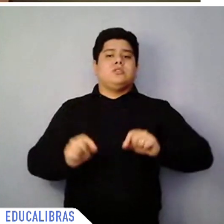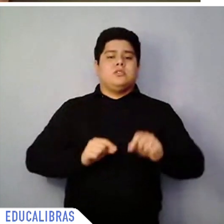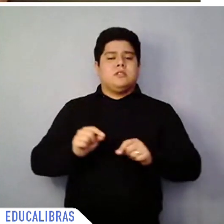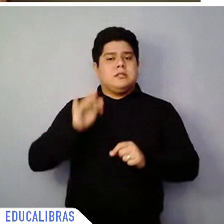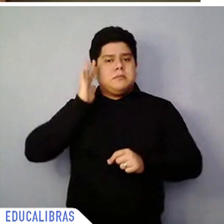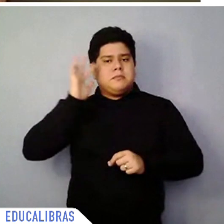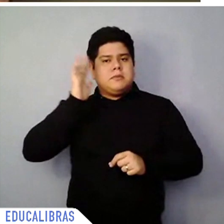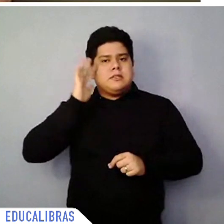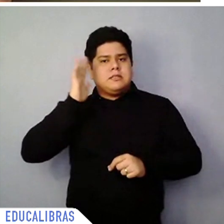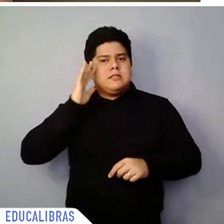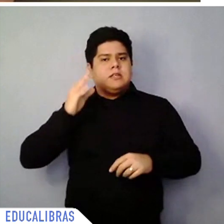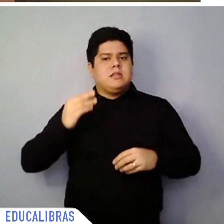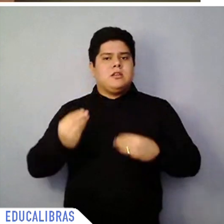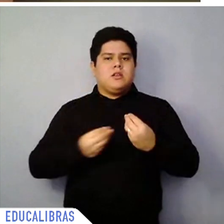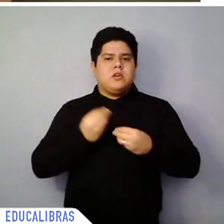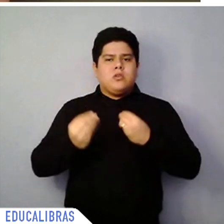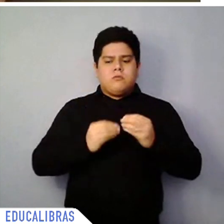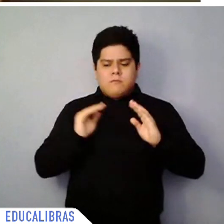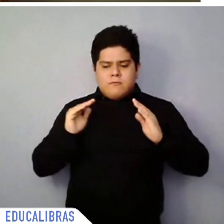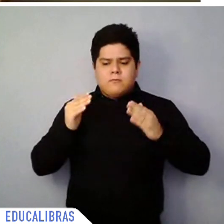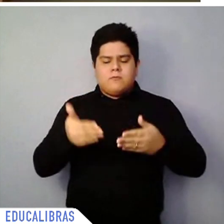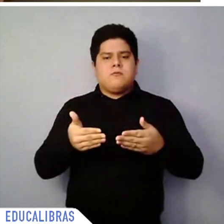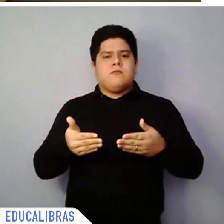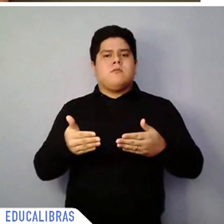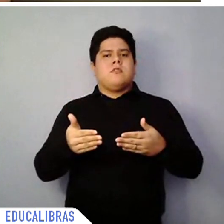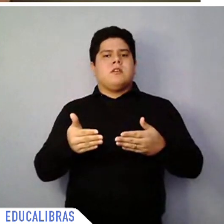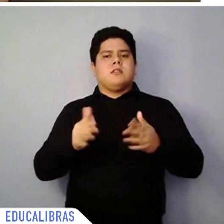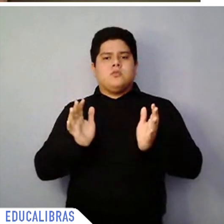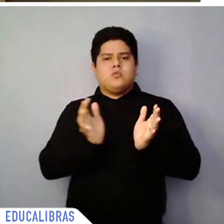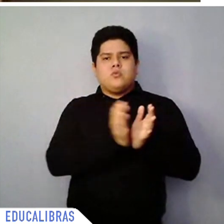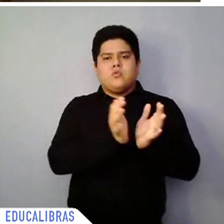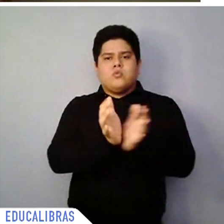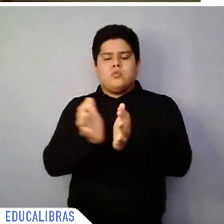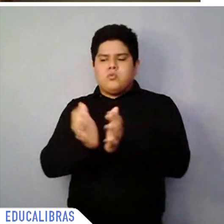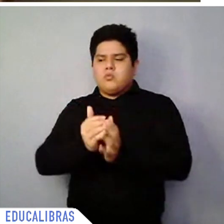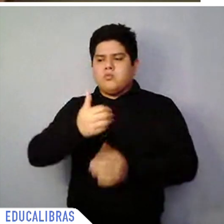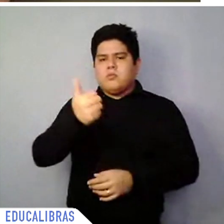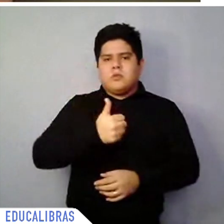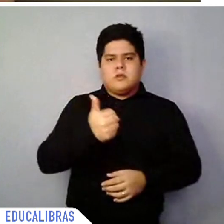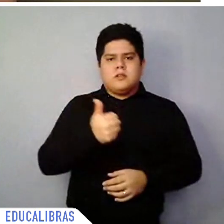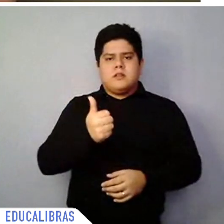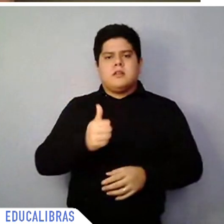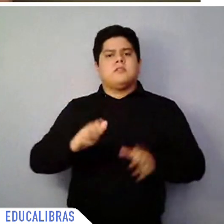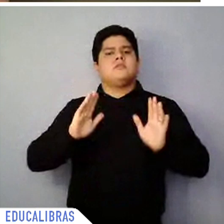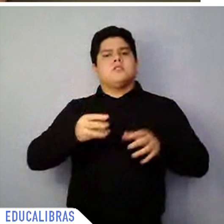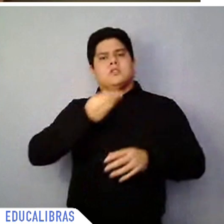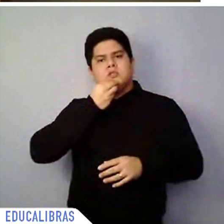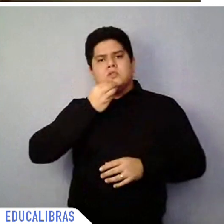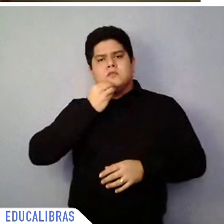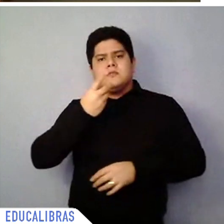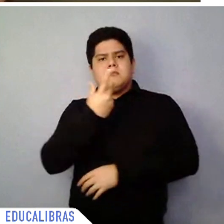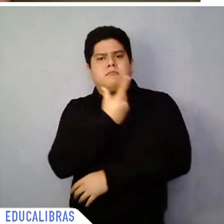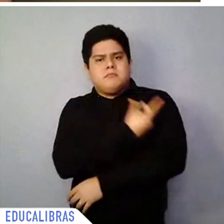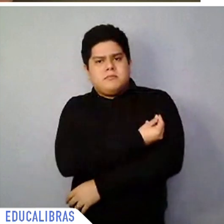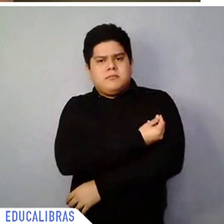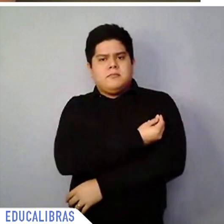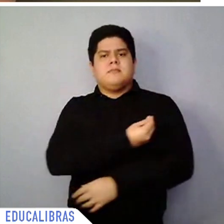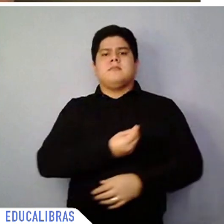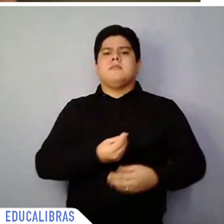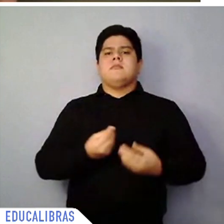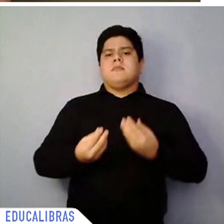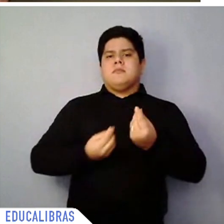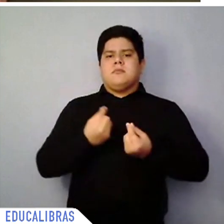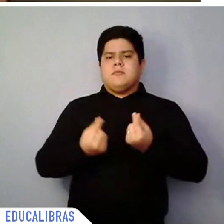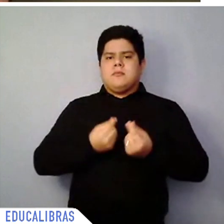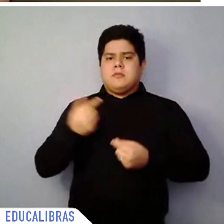in access for registering, fighting fake news, and we think on focusing on these priority